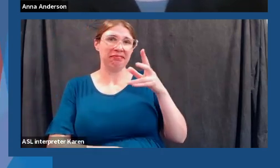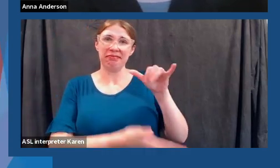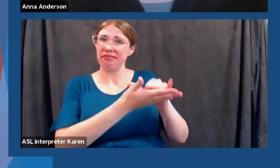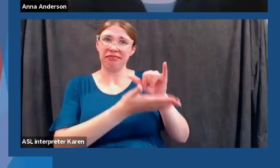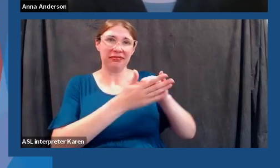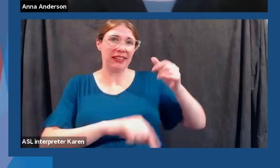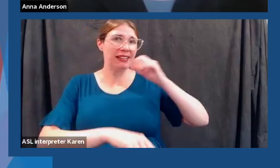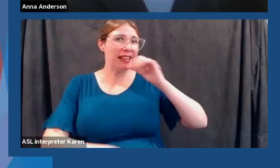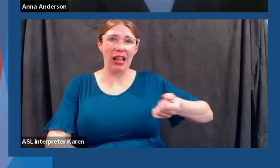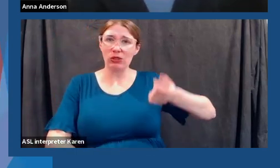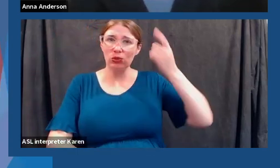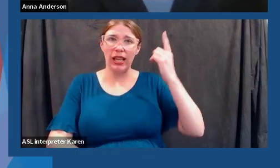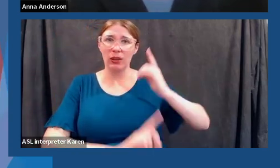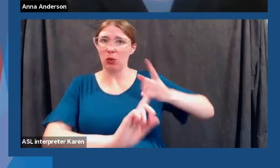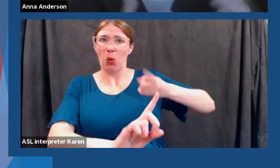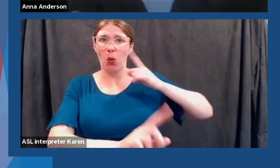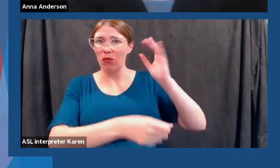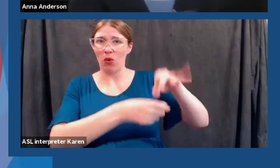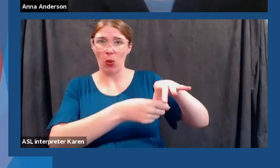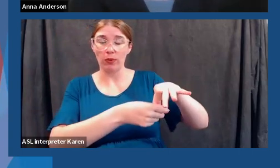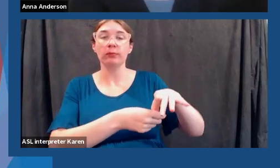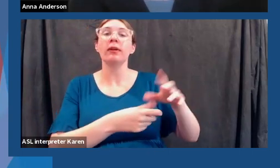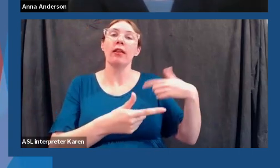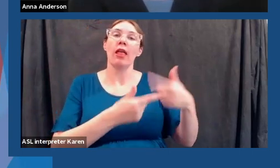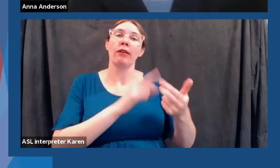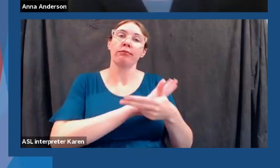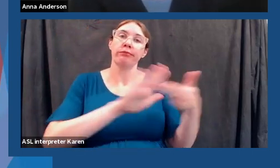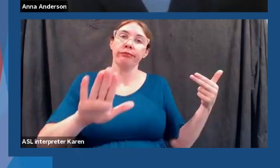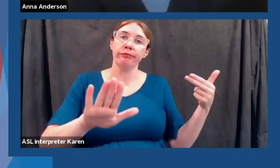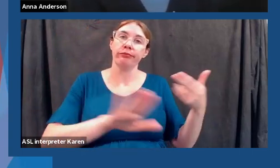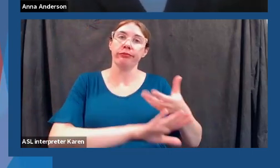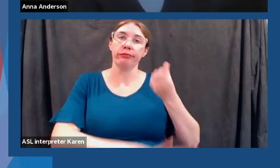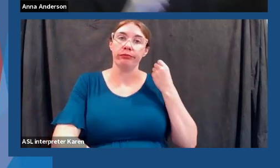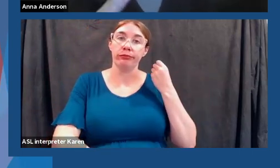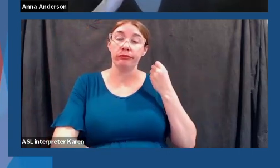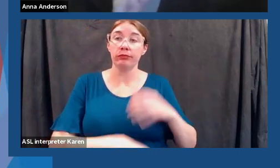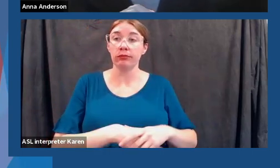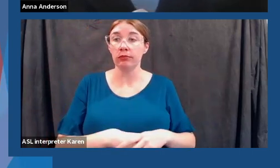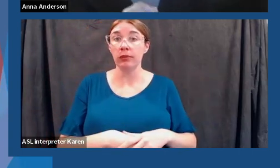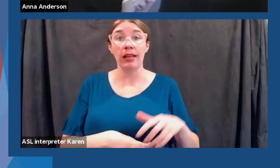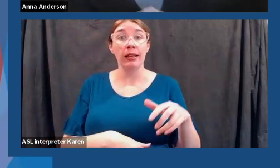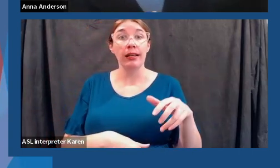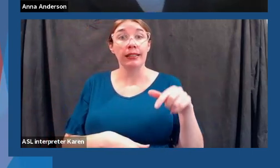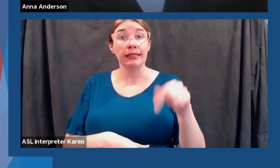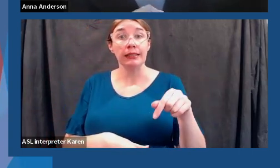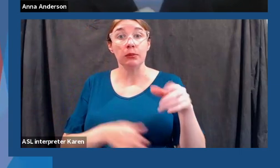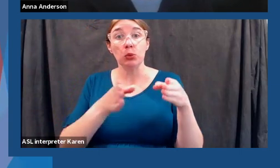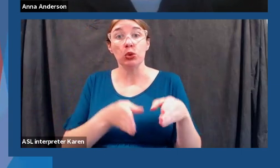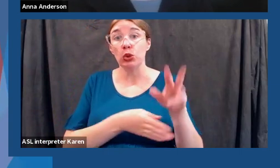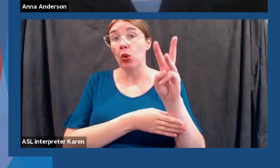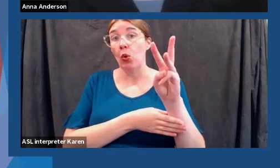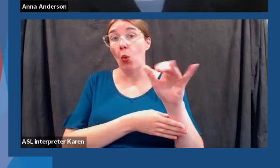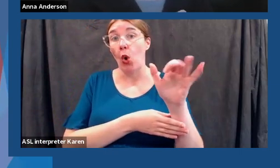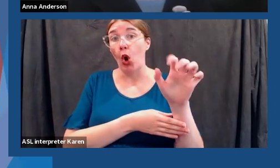So the ward retains the right to vote unless it is specifically removed by the